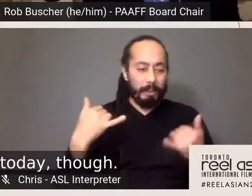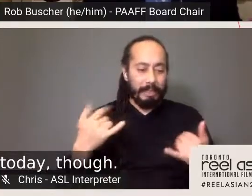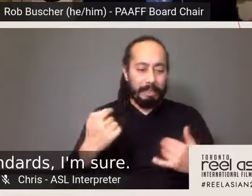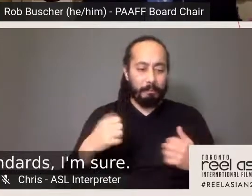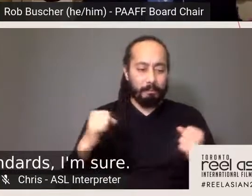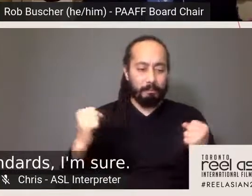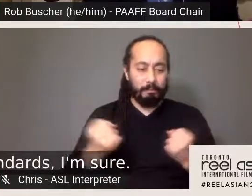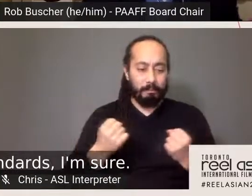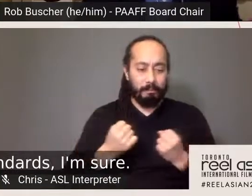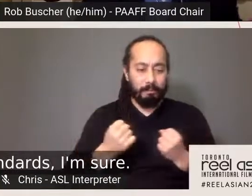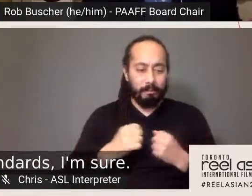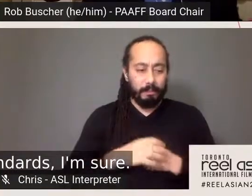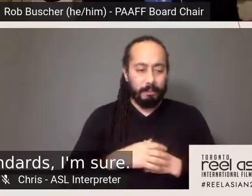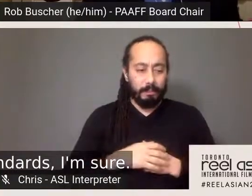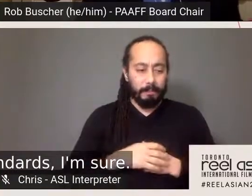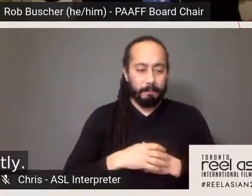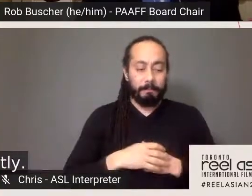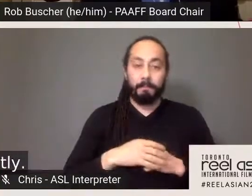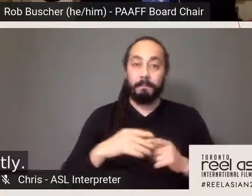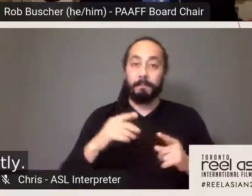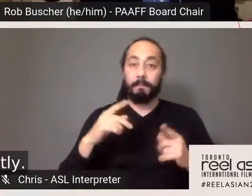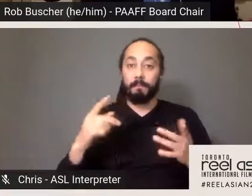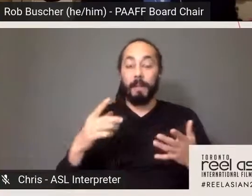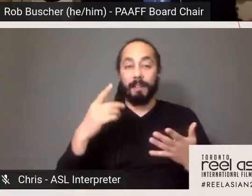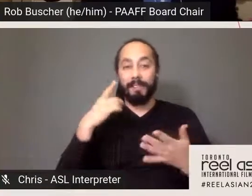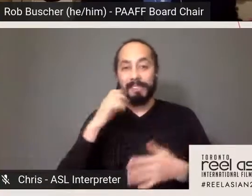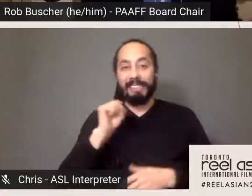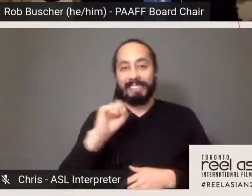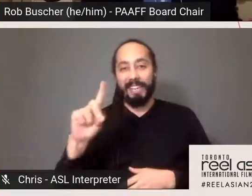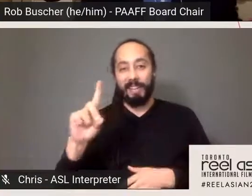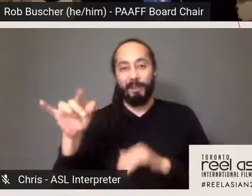Okay. By San Diego standards, I'm sure. Exactly.